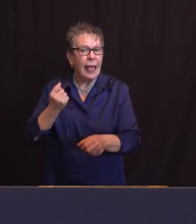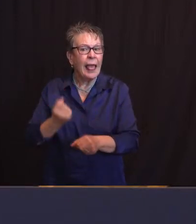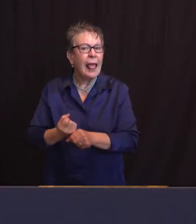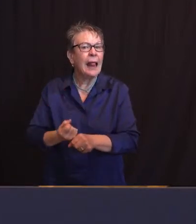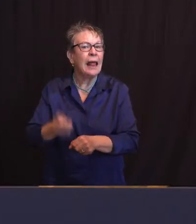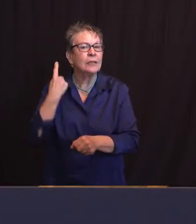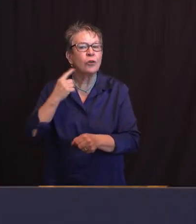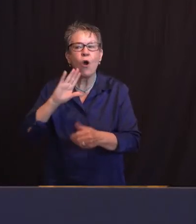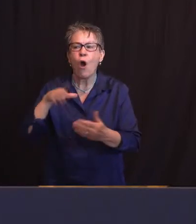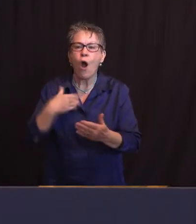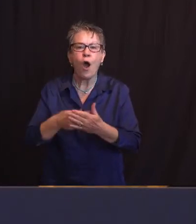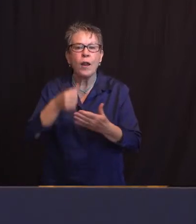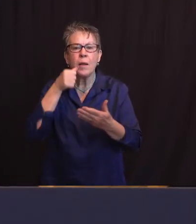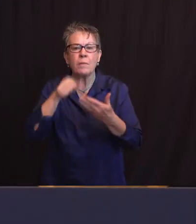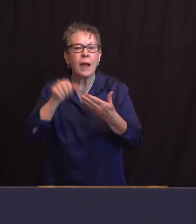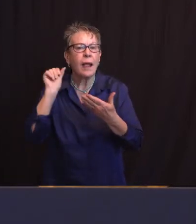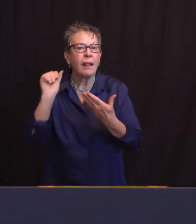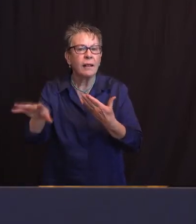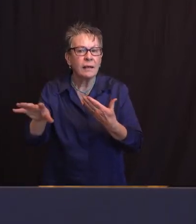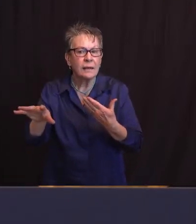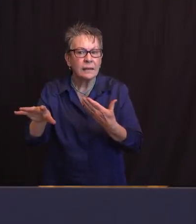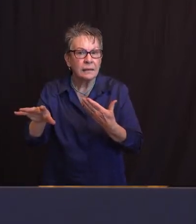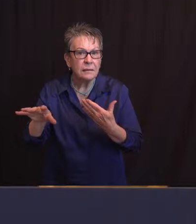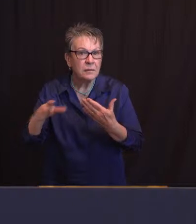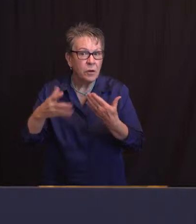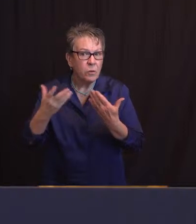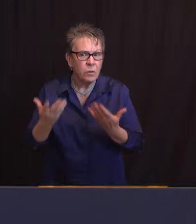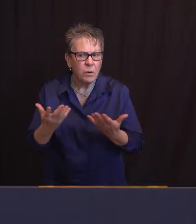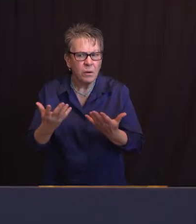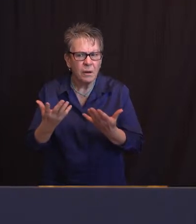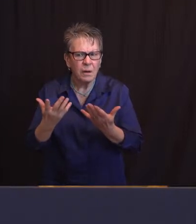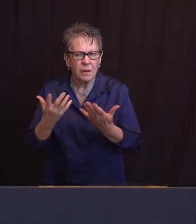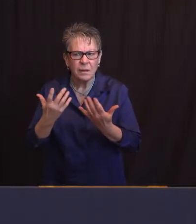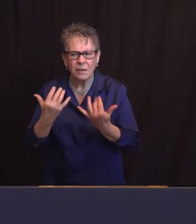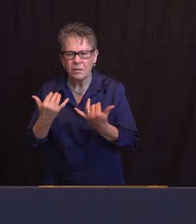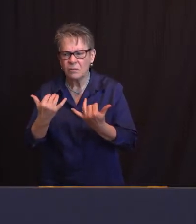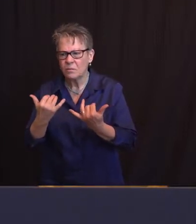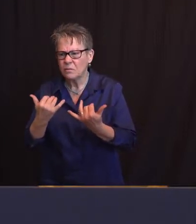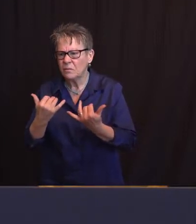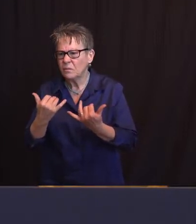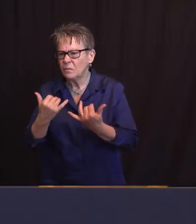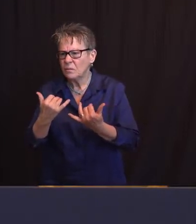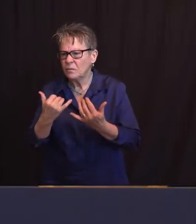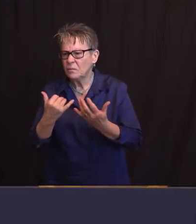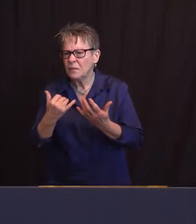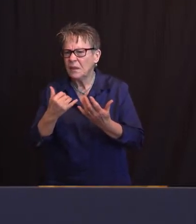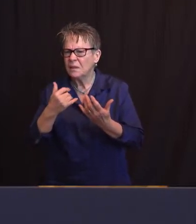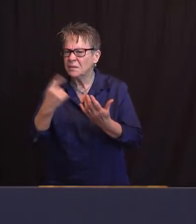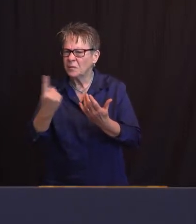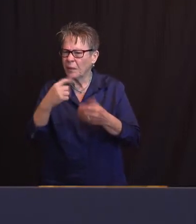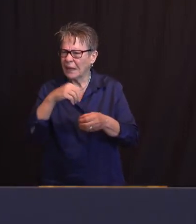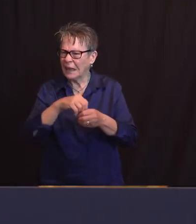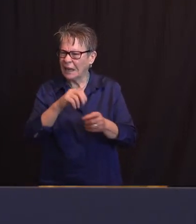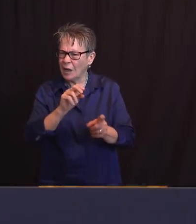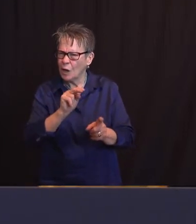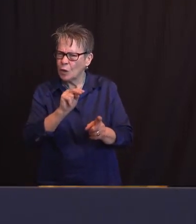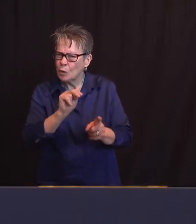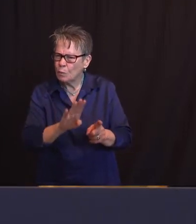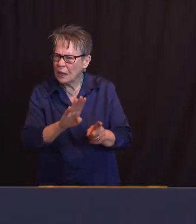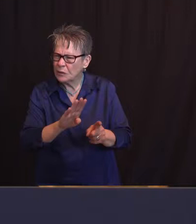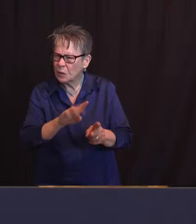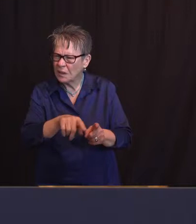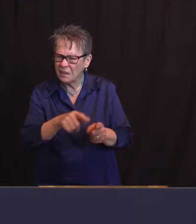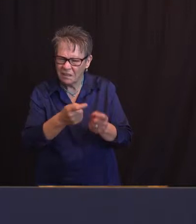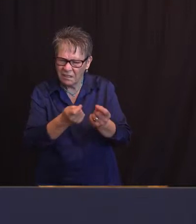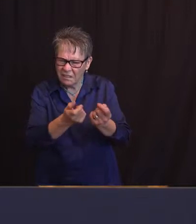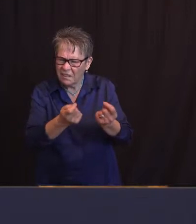the proposal to eliminate 6 of New Brunswick's 14 voting locations for that election? Or would you like to see the full complement